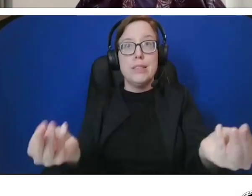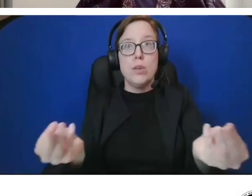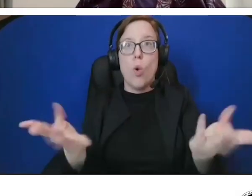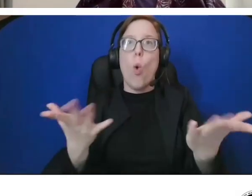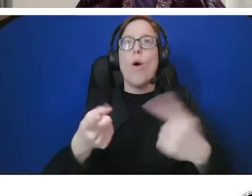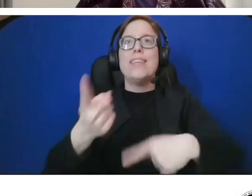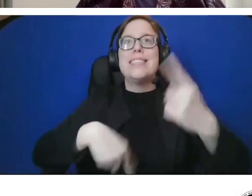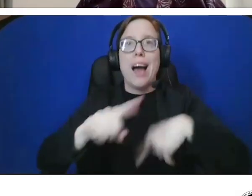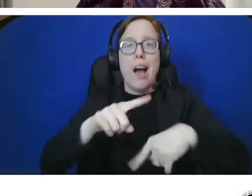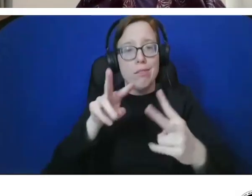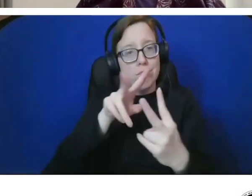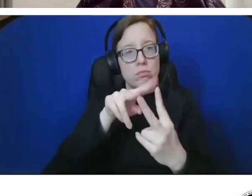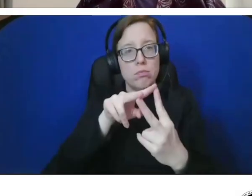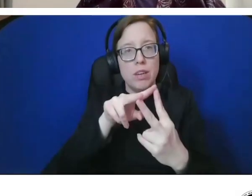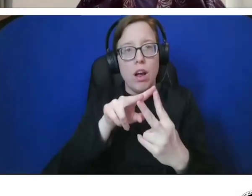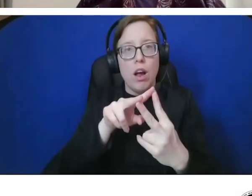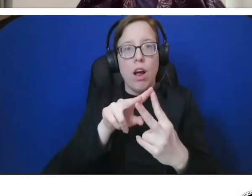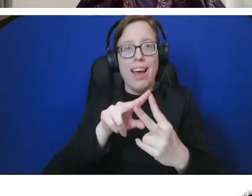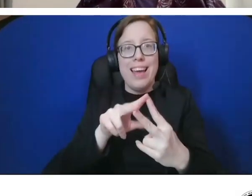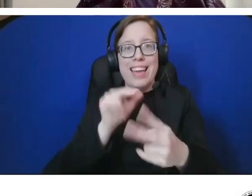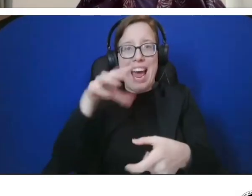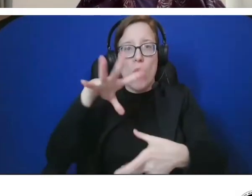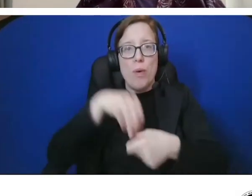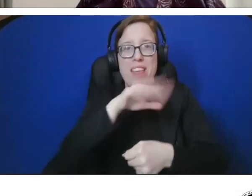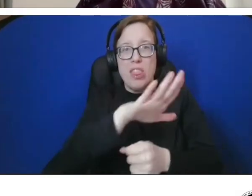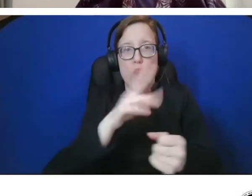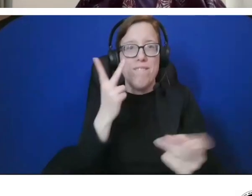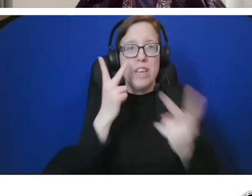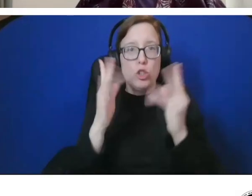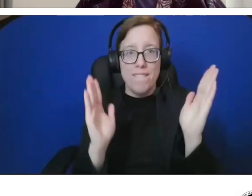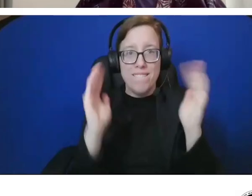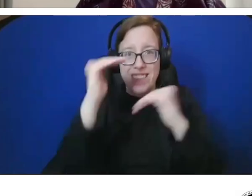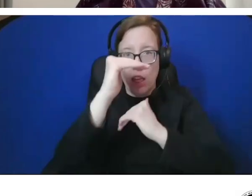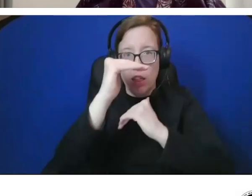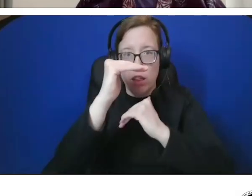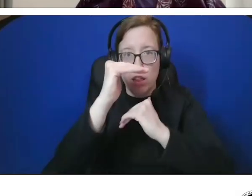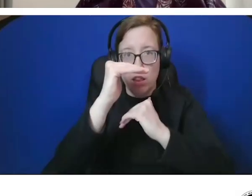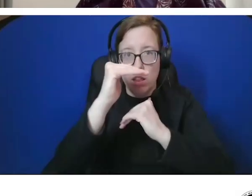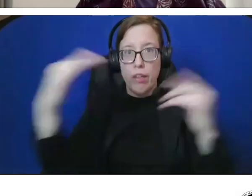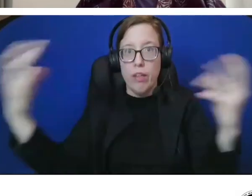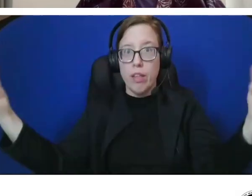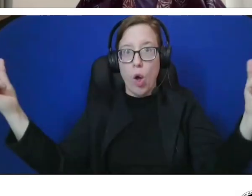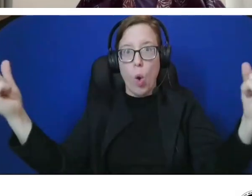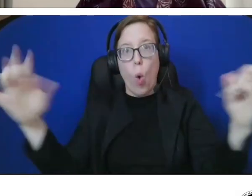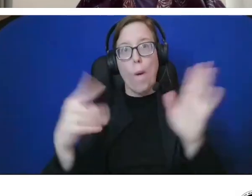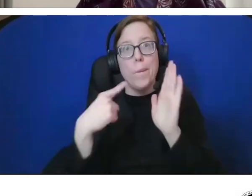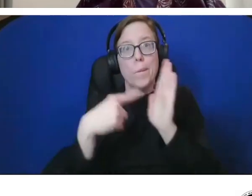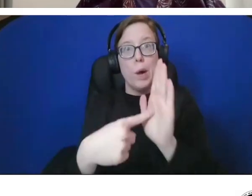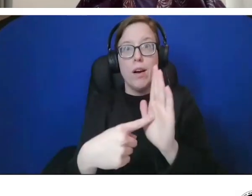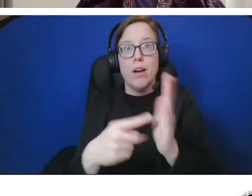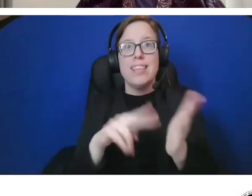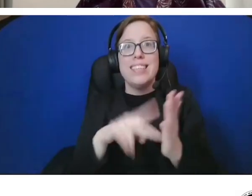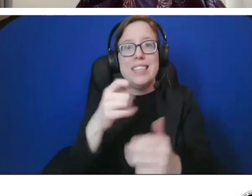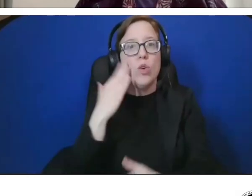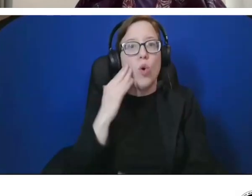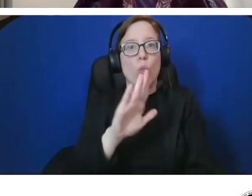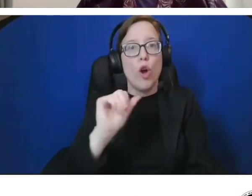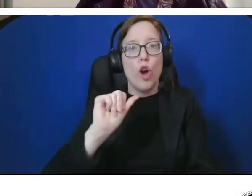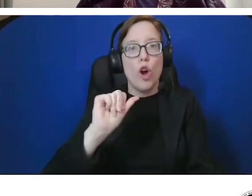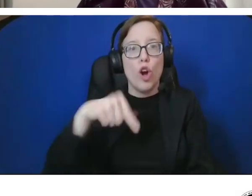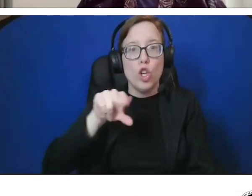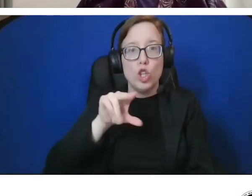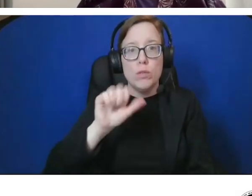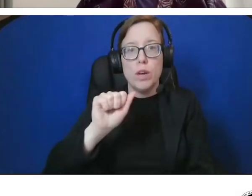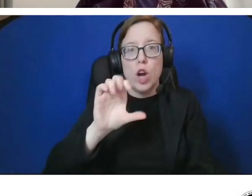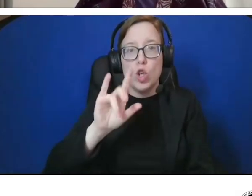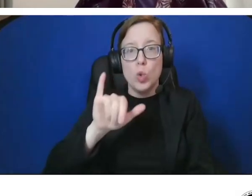or signs outside the child's visual field. So you really have to know not only the child's acuity for